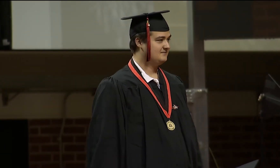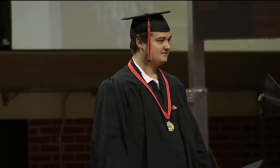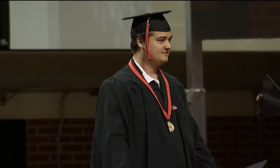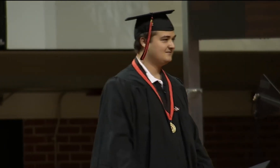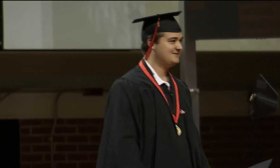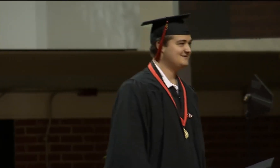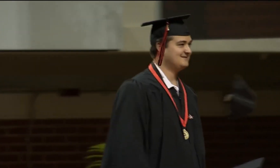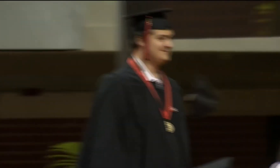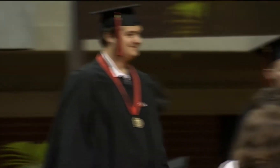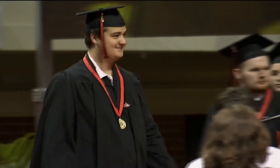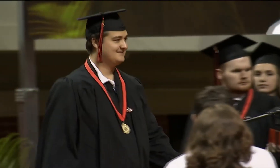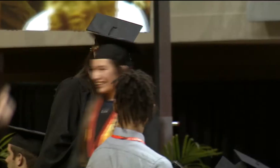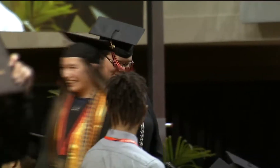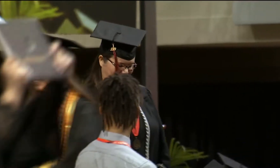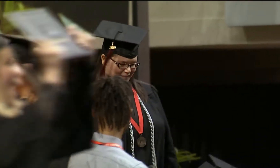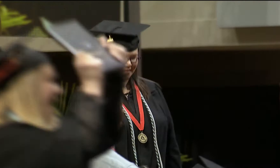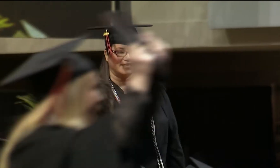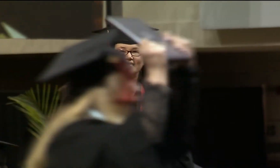Julian Irwin.